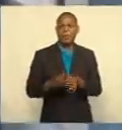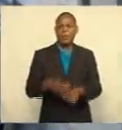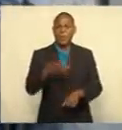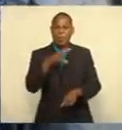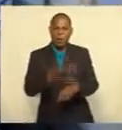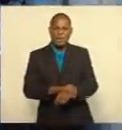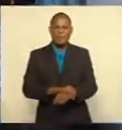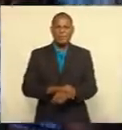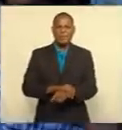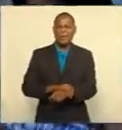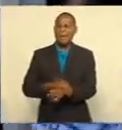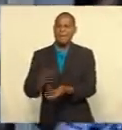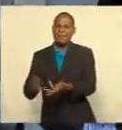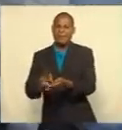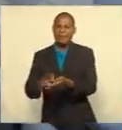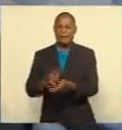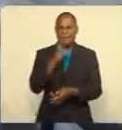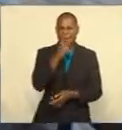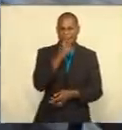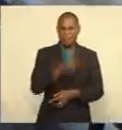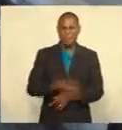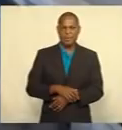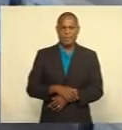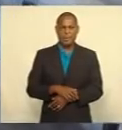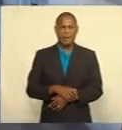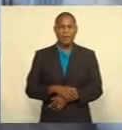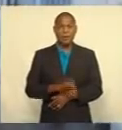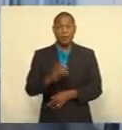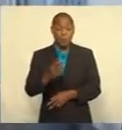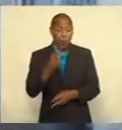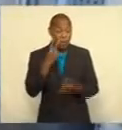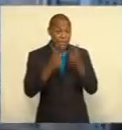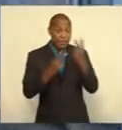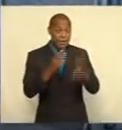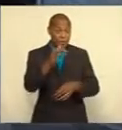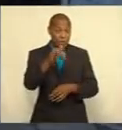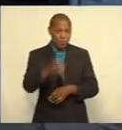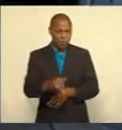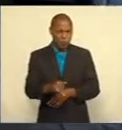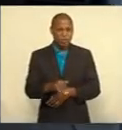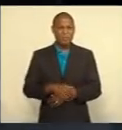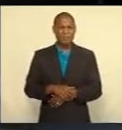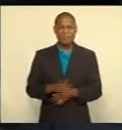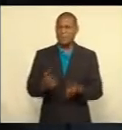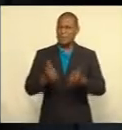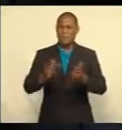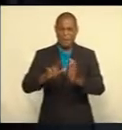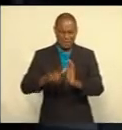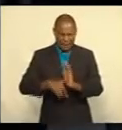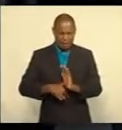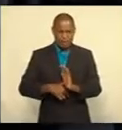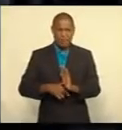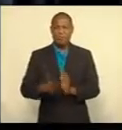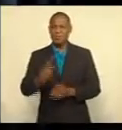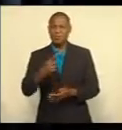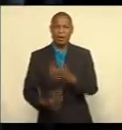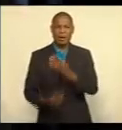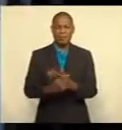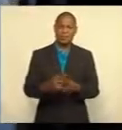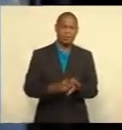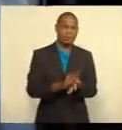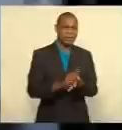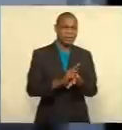he was on high alert. He said he visited the home several times leading up to the alleged incident in July. Pranita